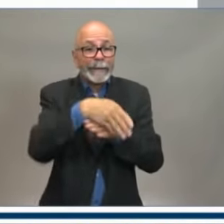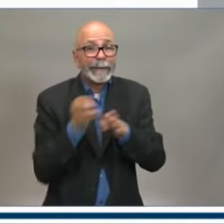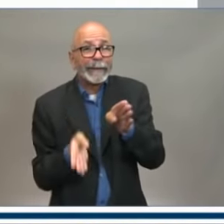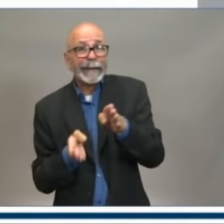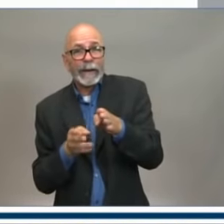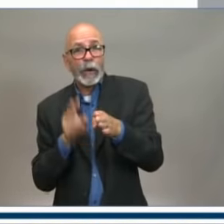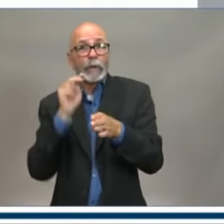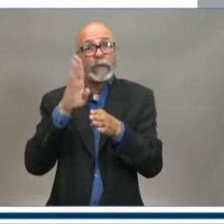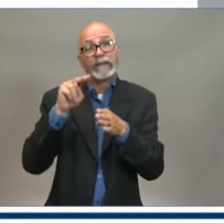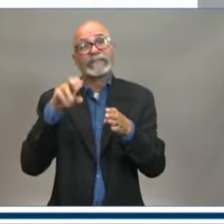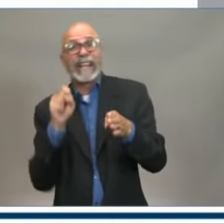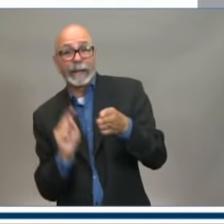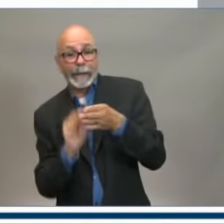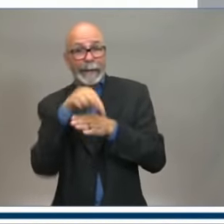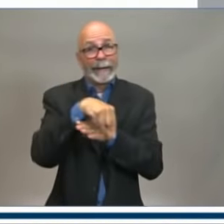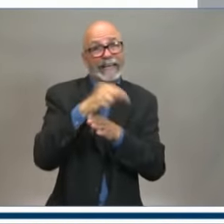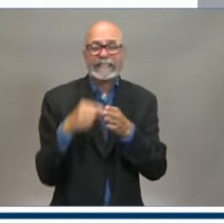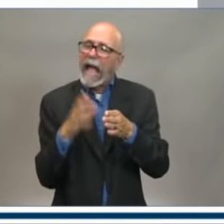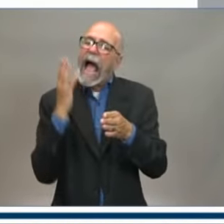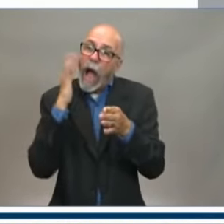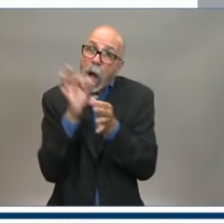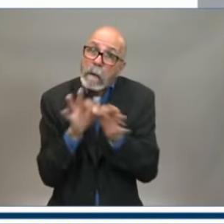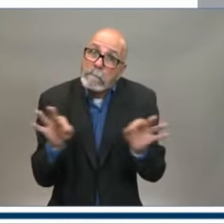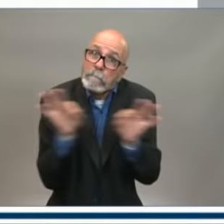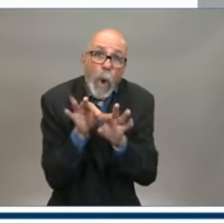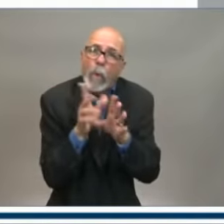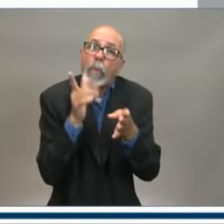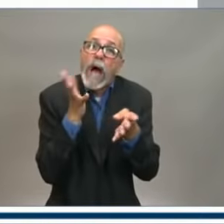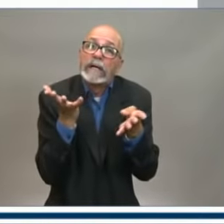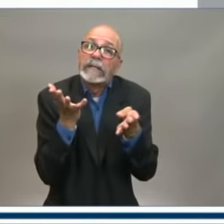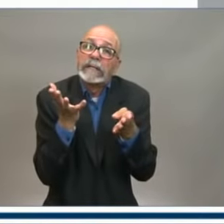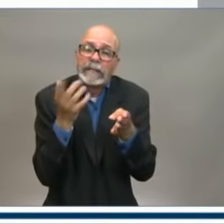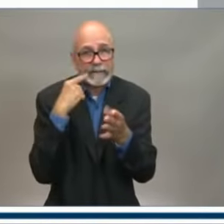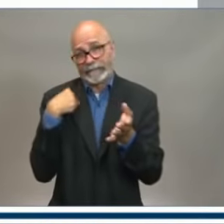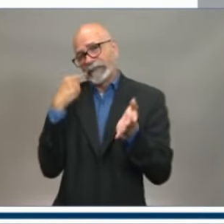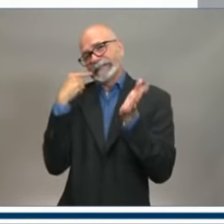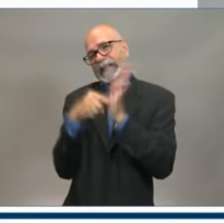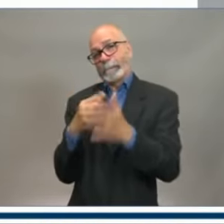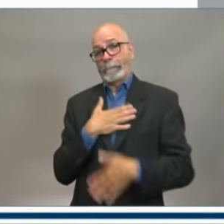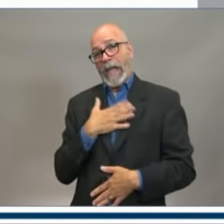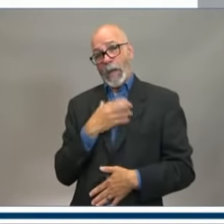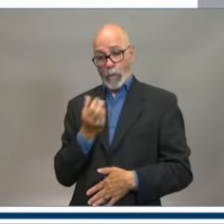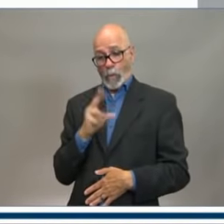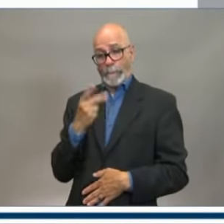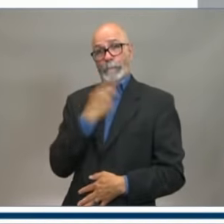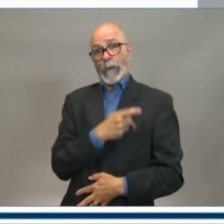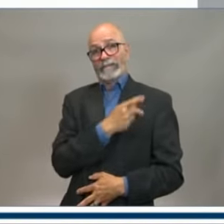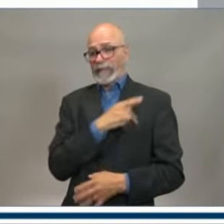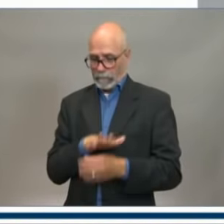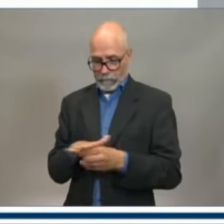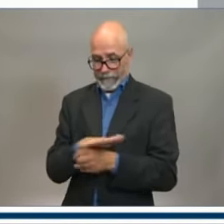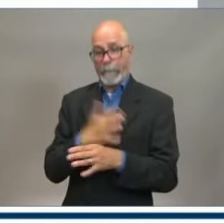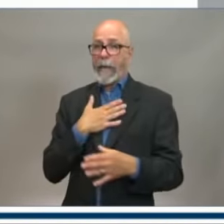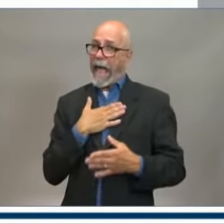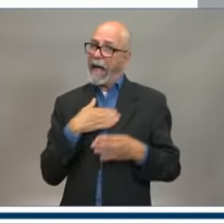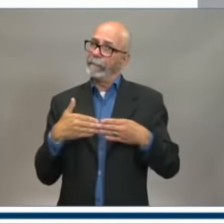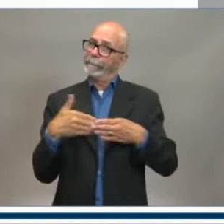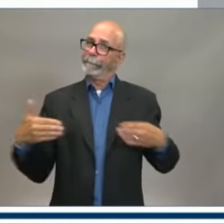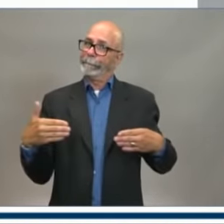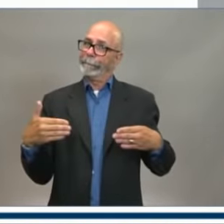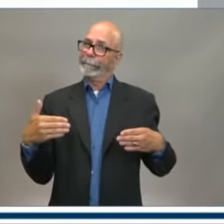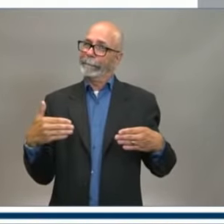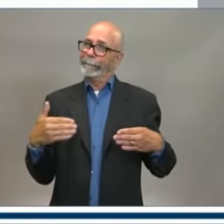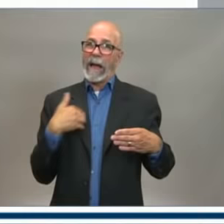importance of as we do things within our own province, that we need to be able to make sure that we're doing whatever we can to minimize